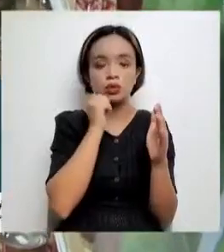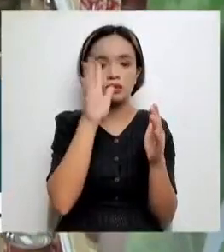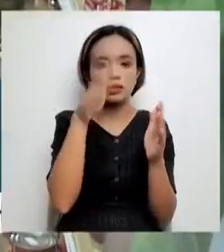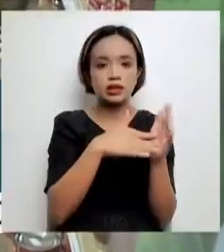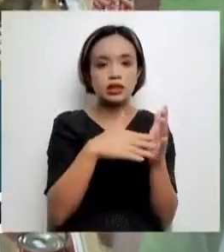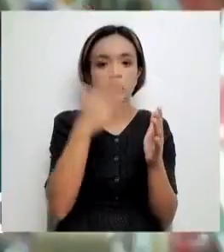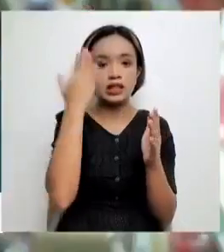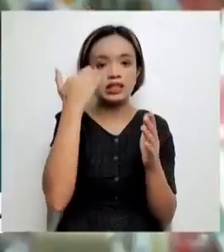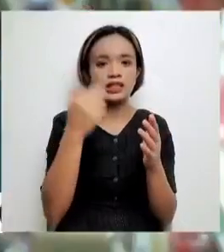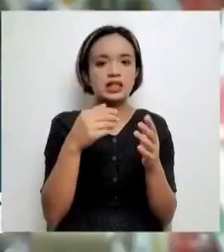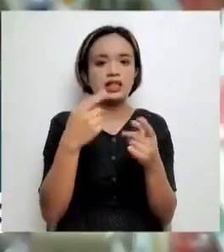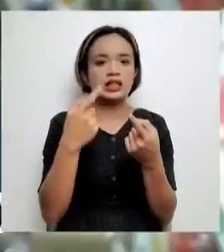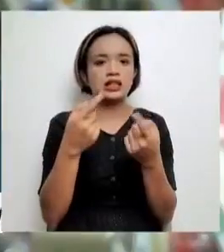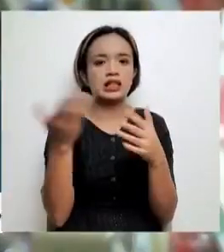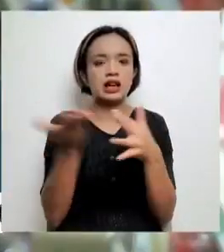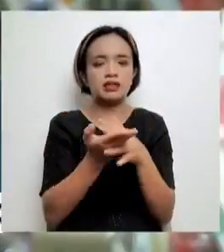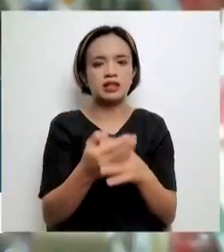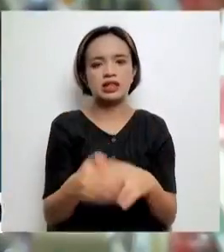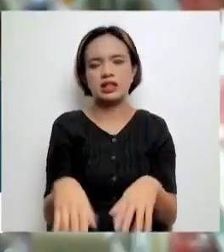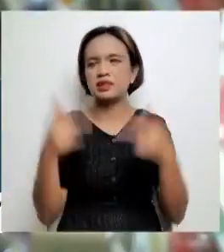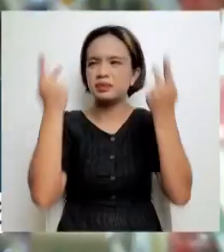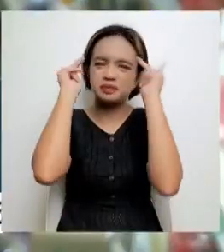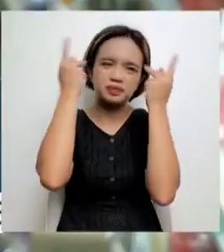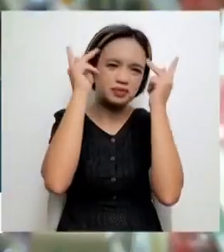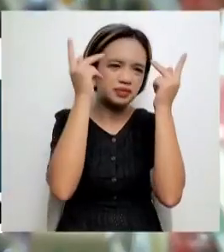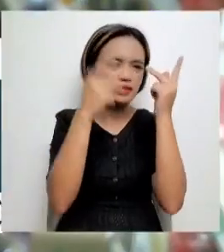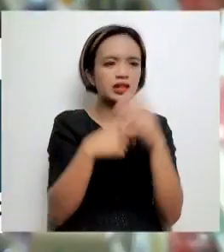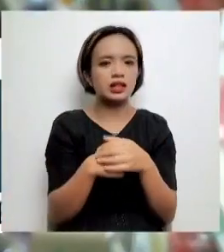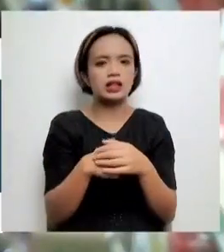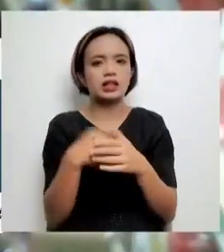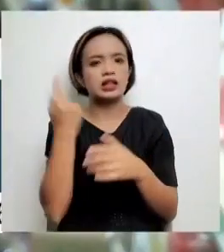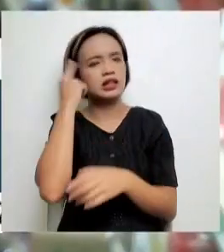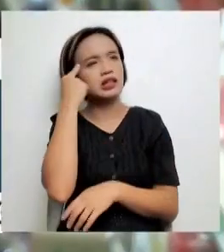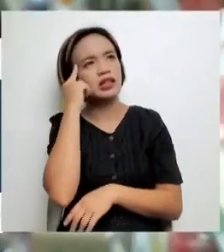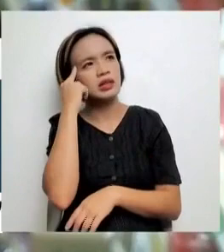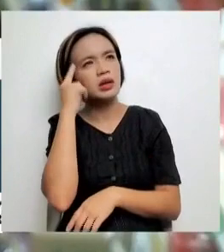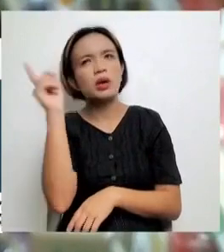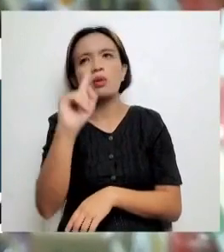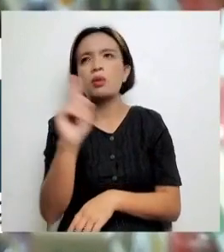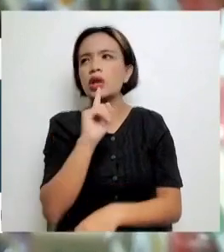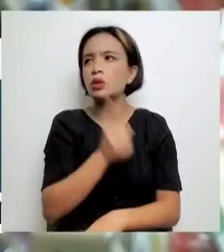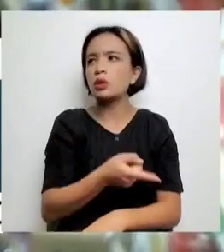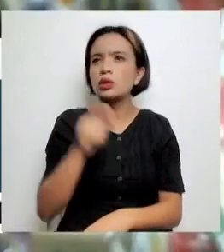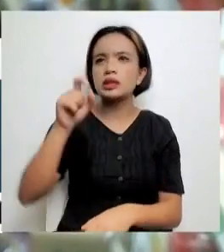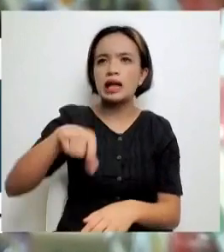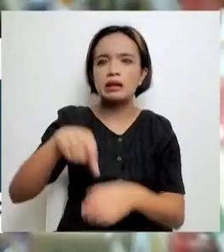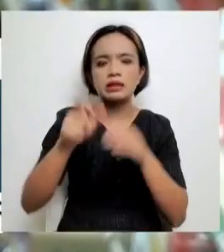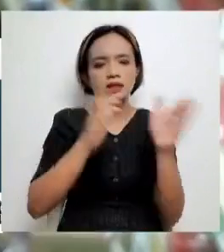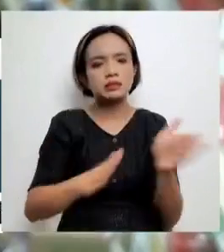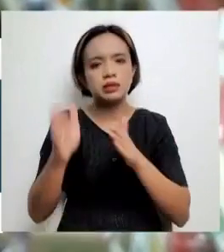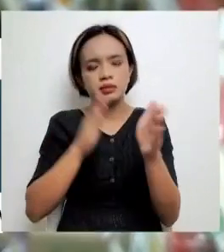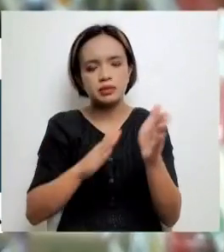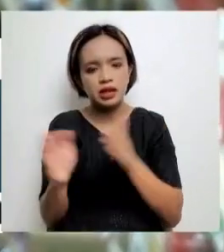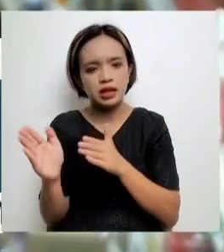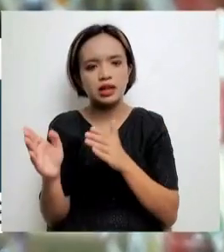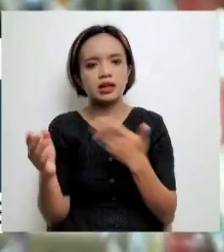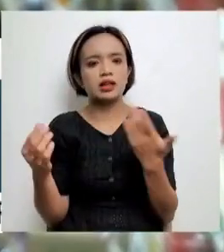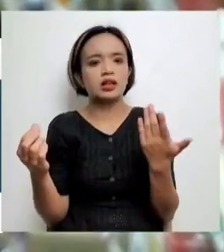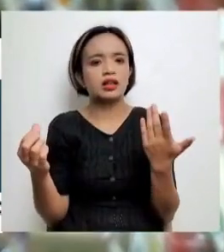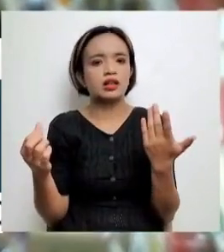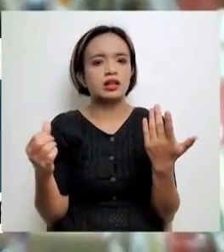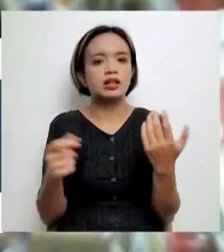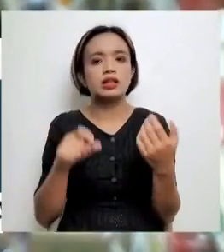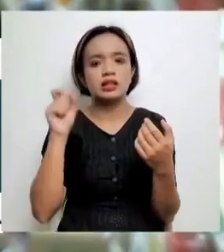to inflation. Masakit sa ulo, ilang araw ka na pinag-iisipan kasi kung ano talaga yung dapat namin ihanda na dapat kainin